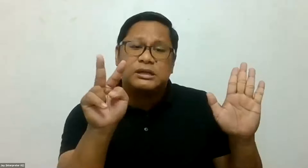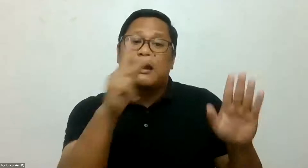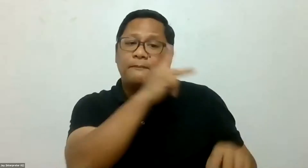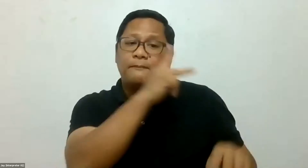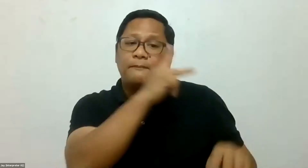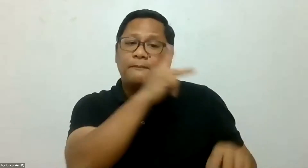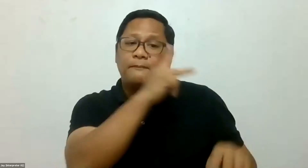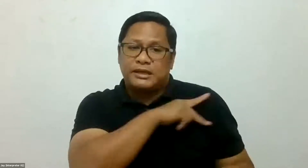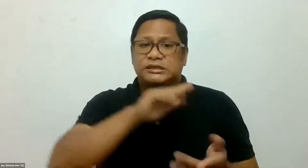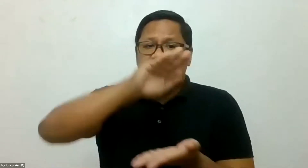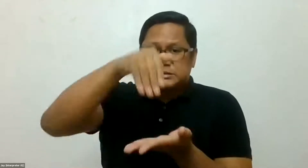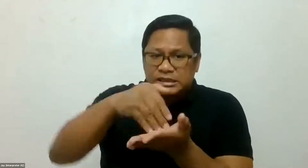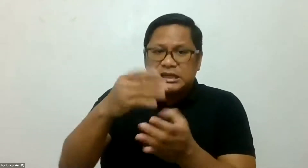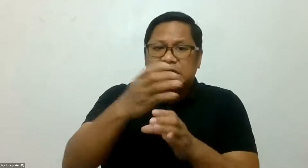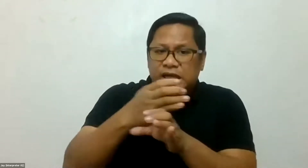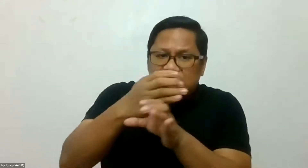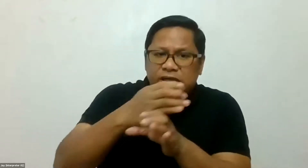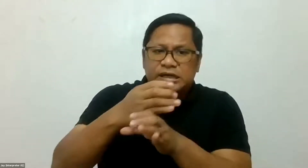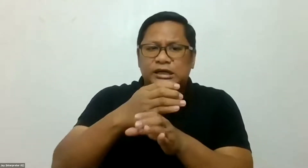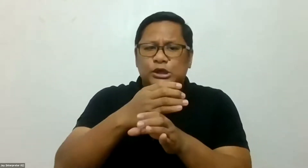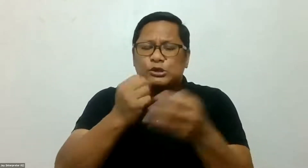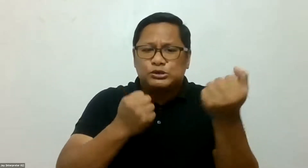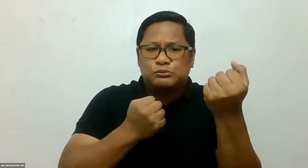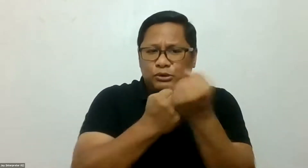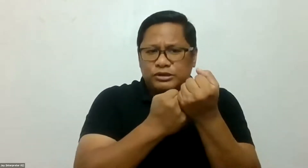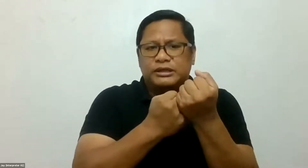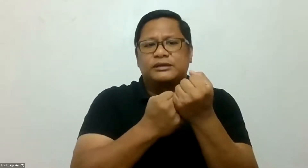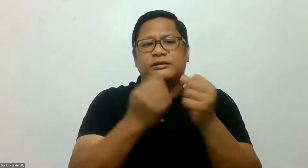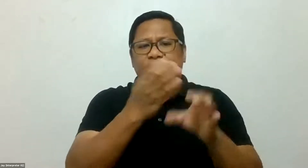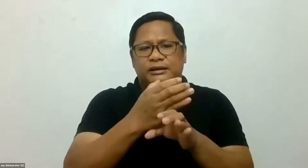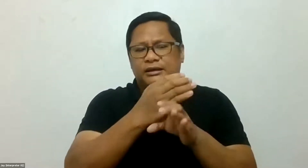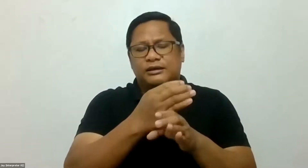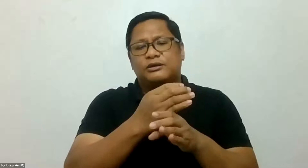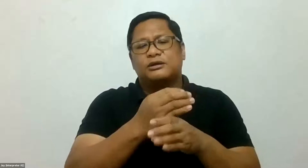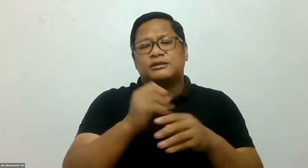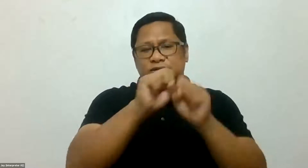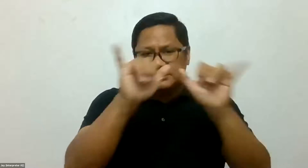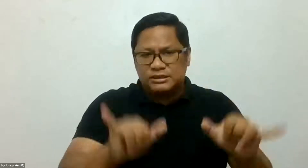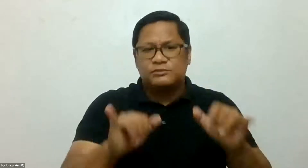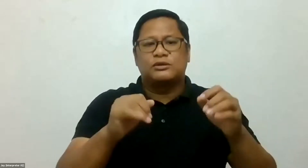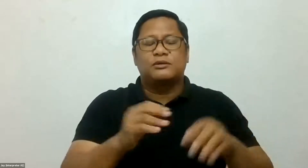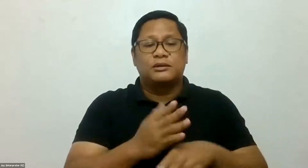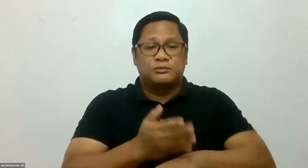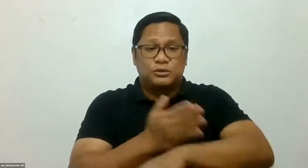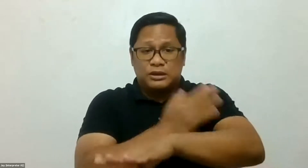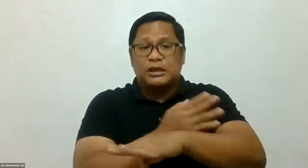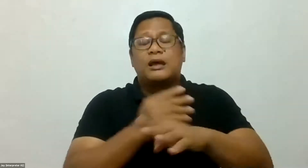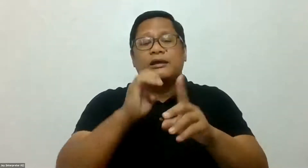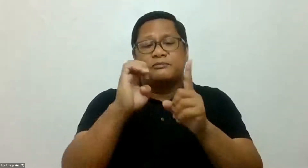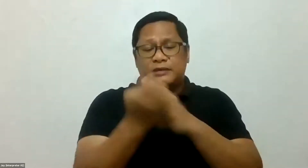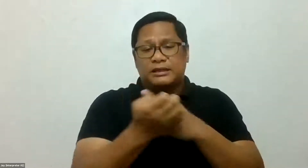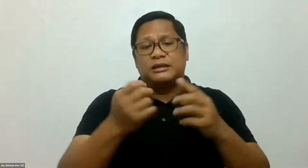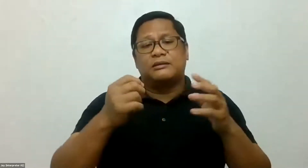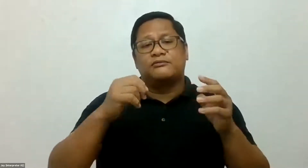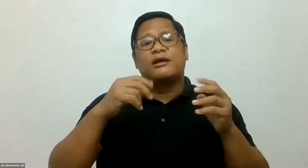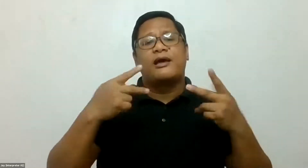patient-centric, caring, supportive support system with a progressive and an enabling environment so that